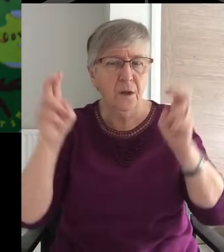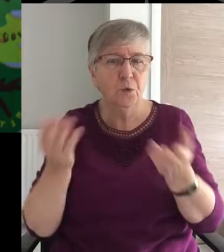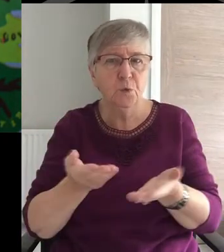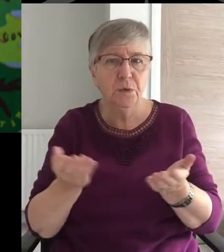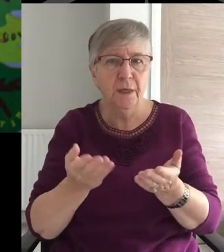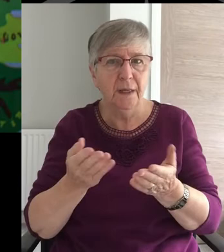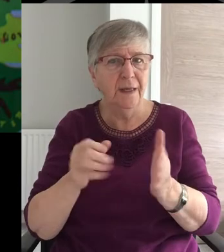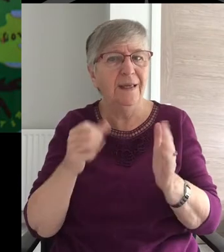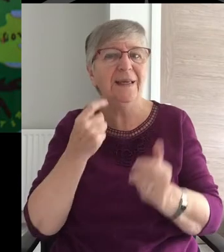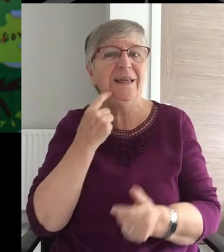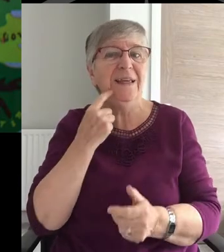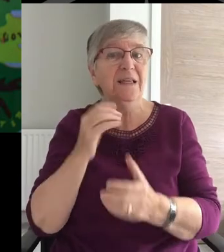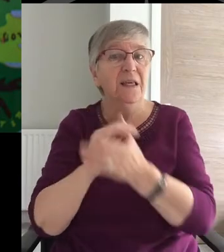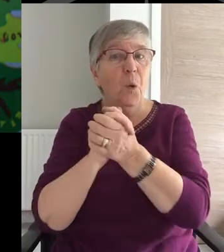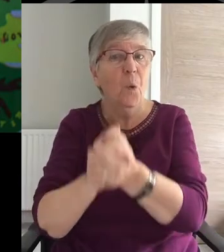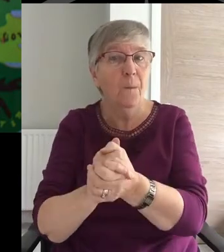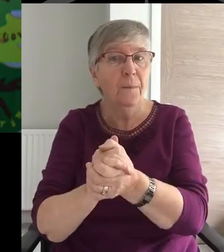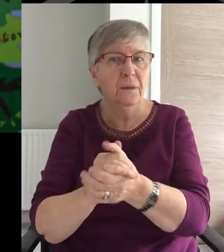Hope.